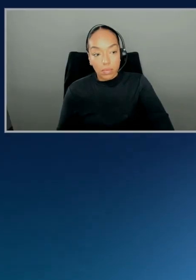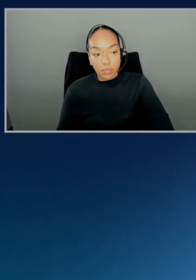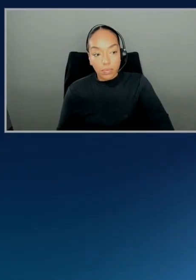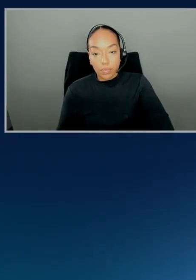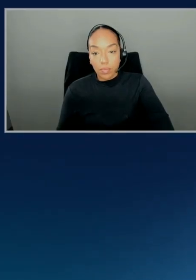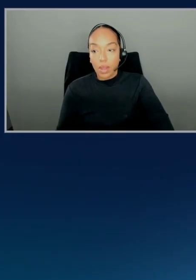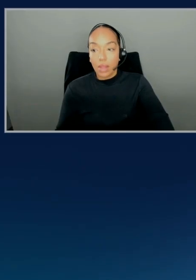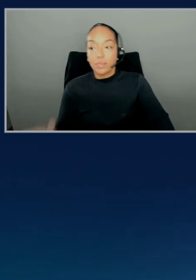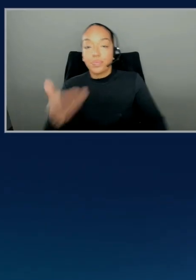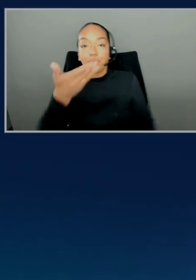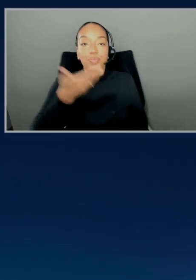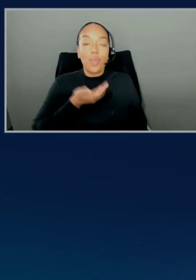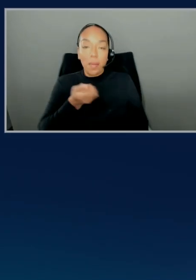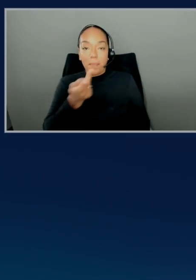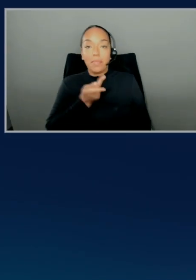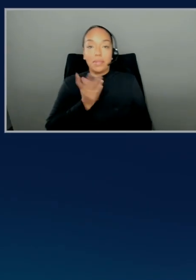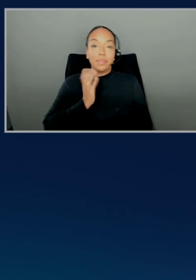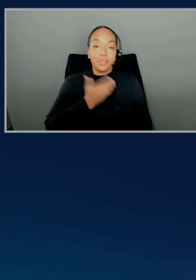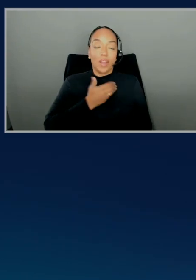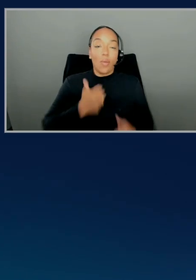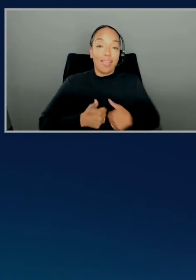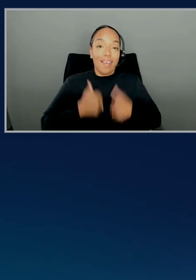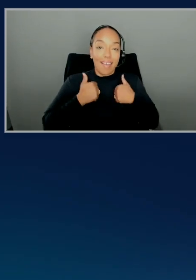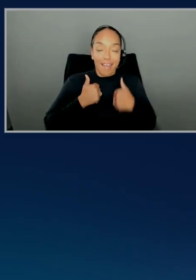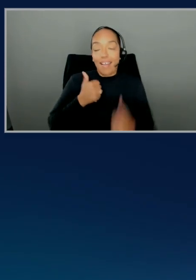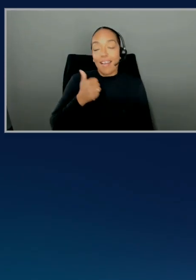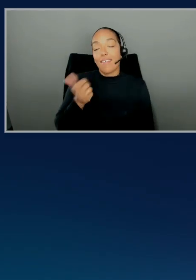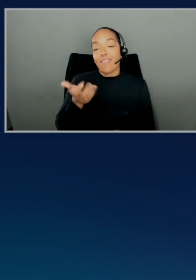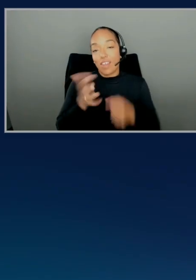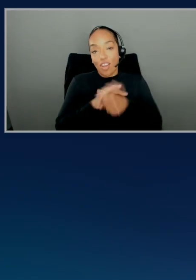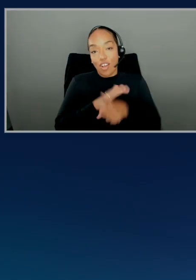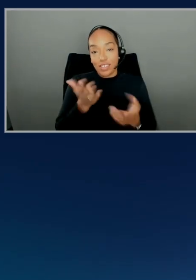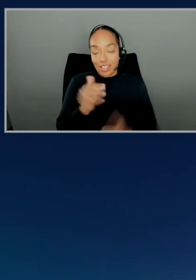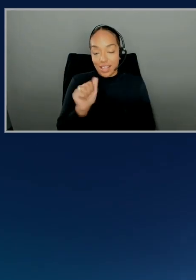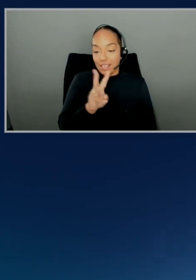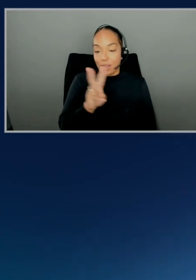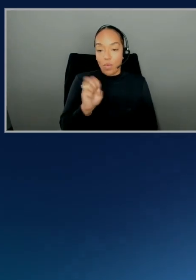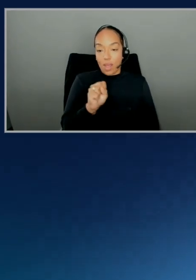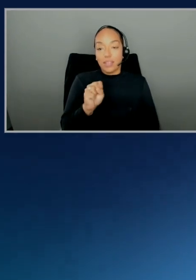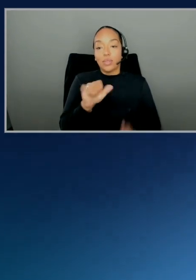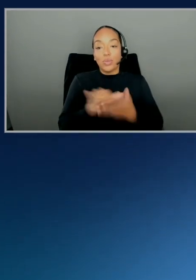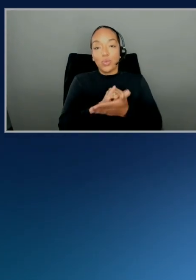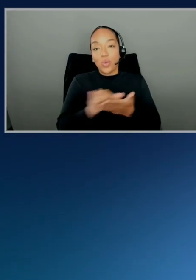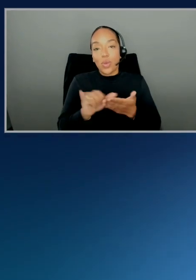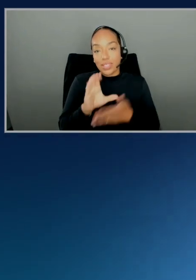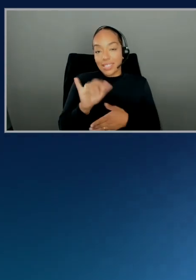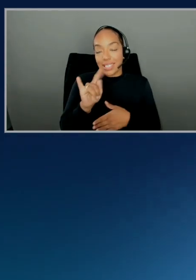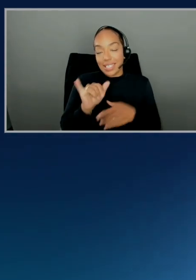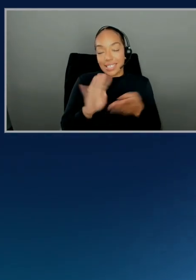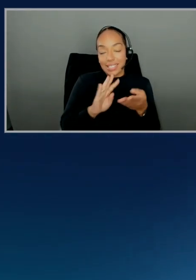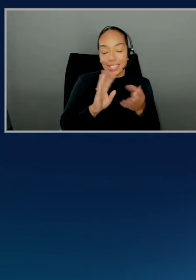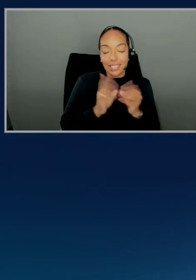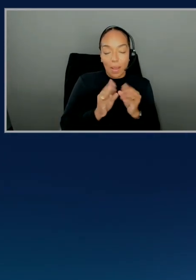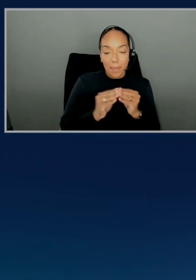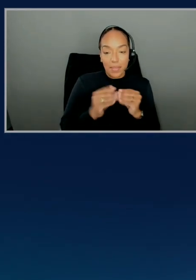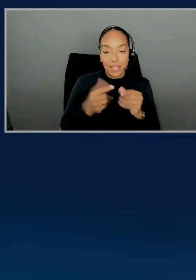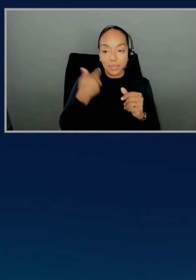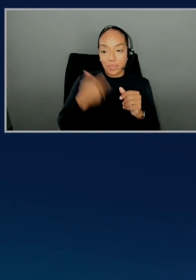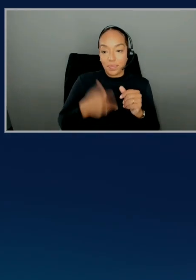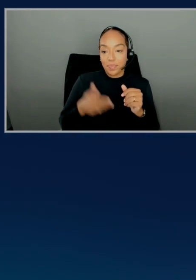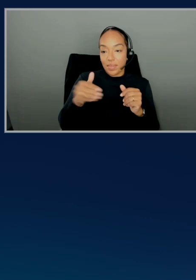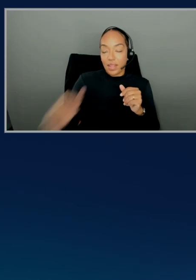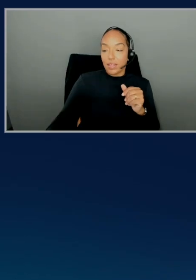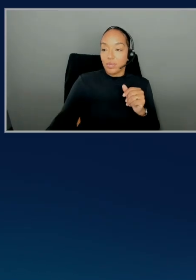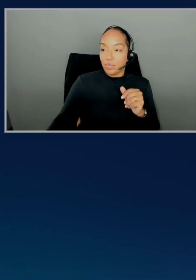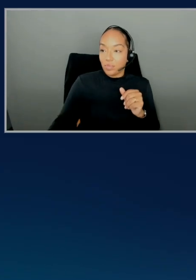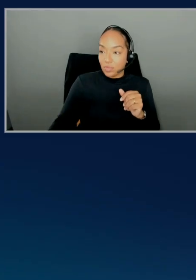to our live coverage here at the AWS New York City Summit. I'm Am Grabelny, one of your hosts for the day, joined by